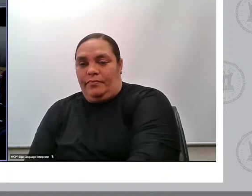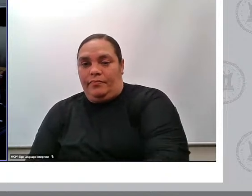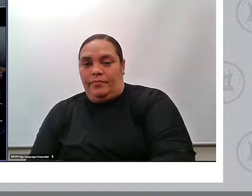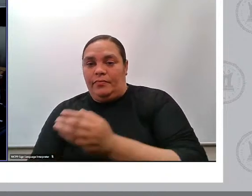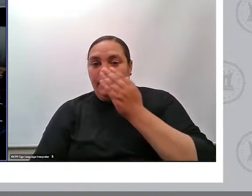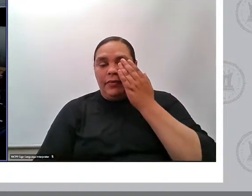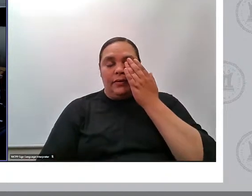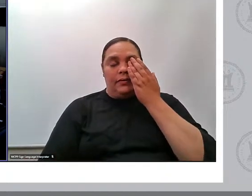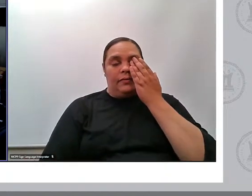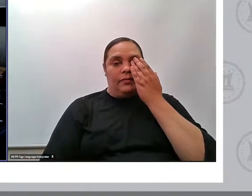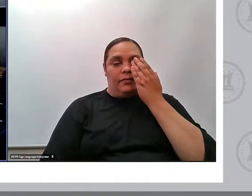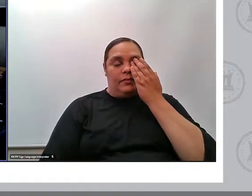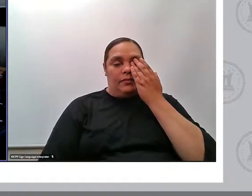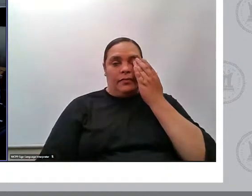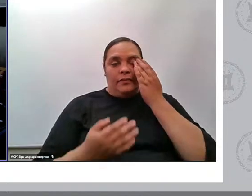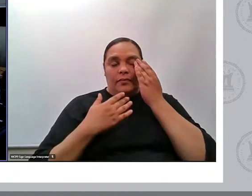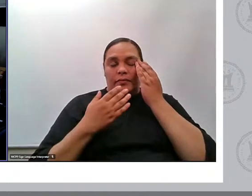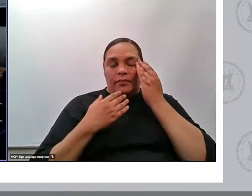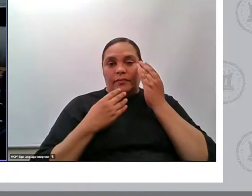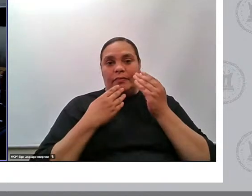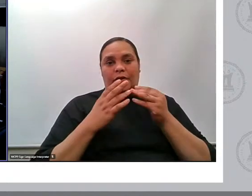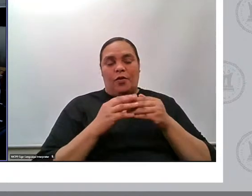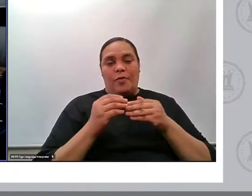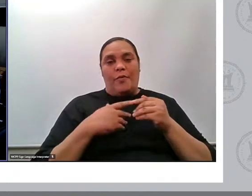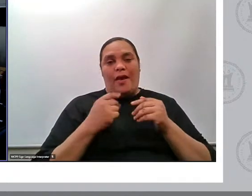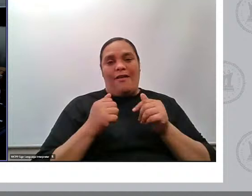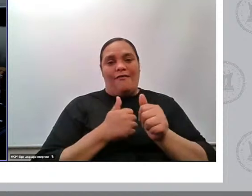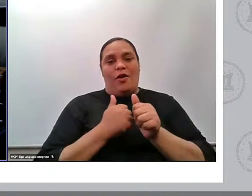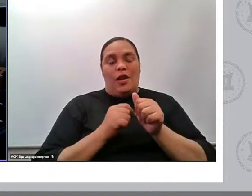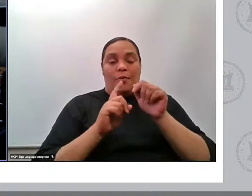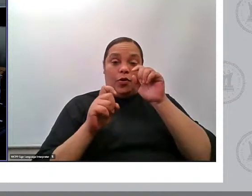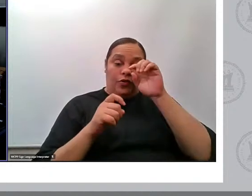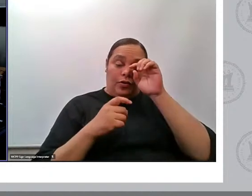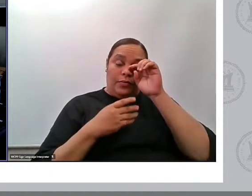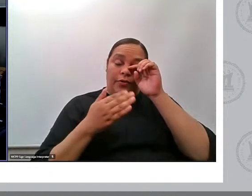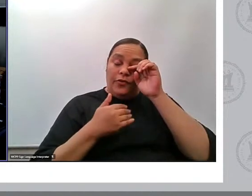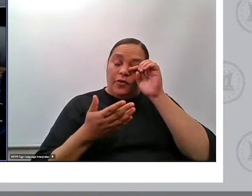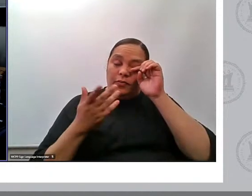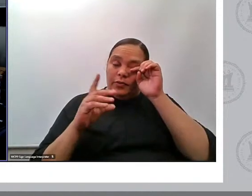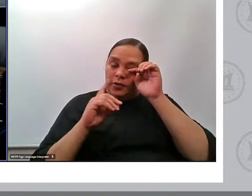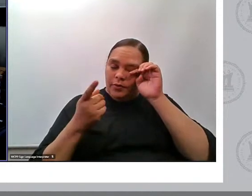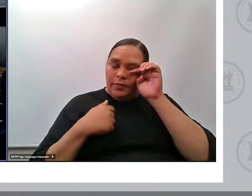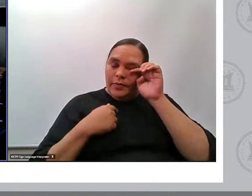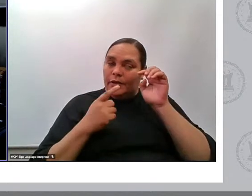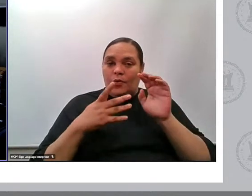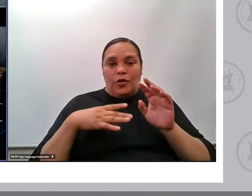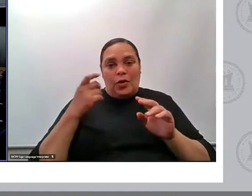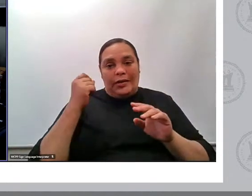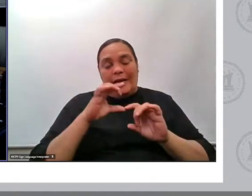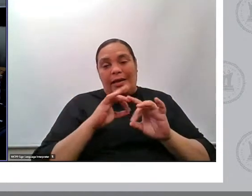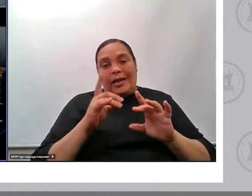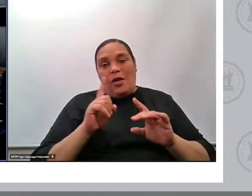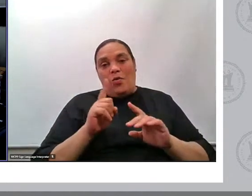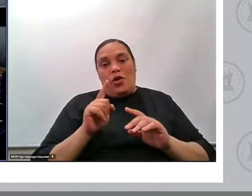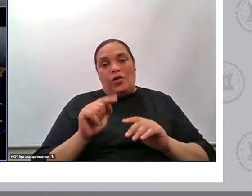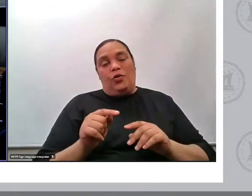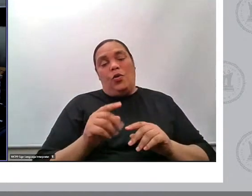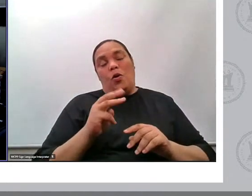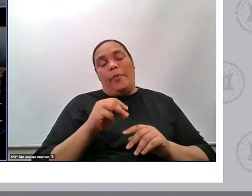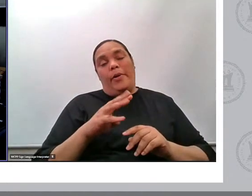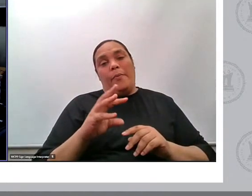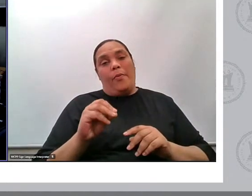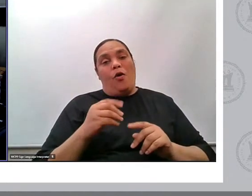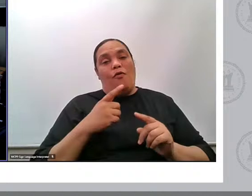do have some follow-up questions of my own before I hand over to the department. I wanted to get an understanding of what was the remuneration for board